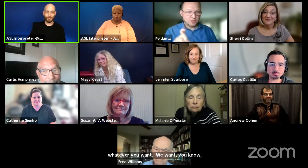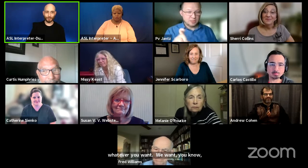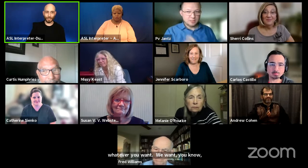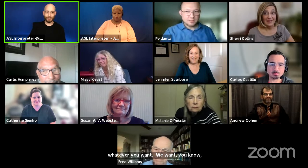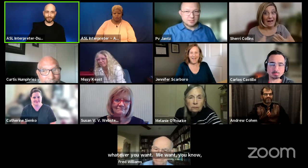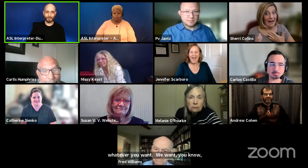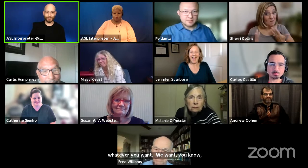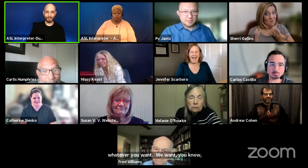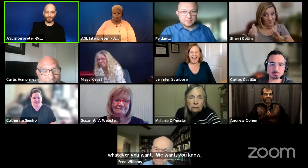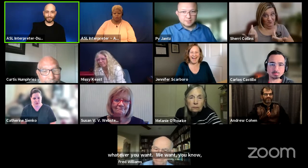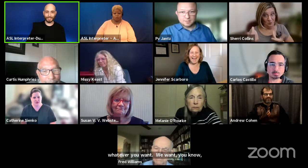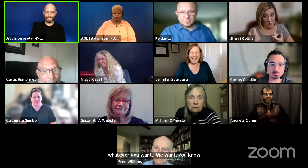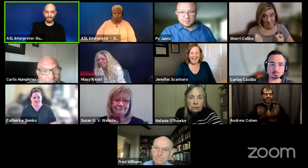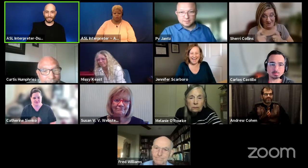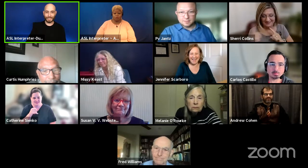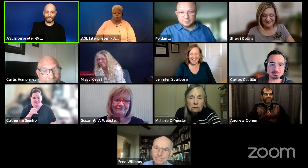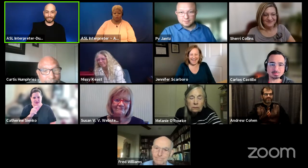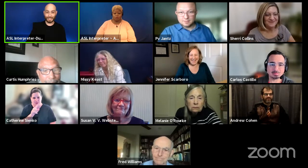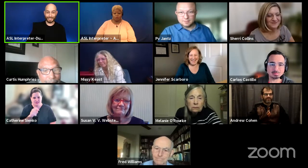This is Commissioner Jantz.